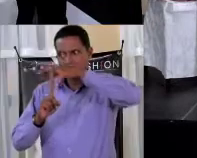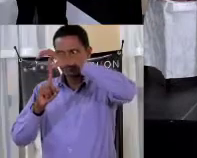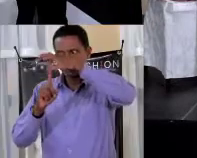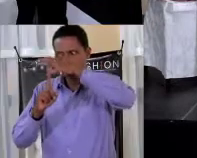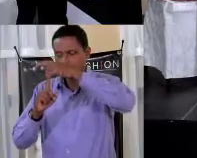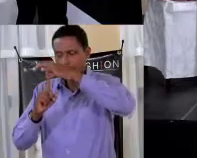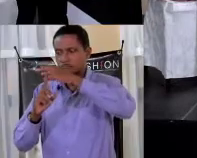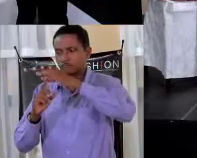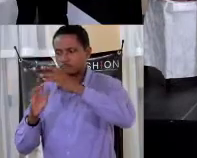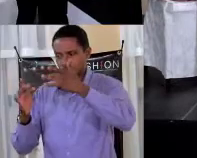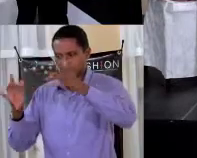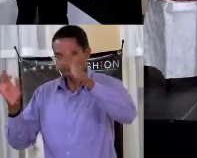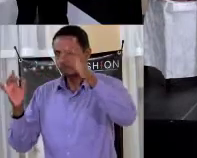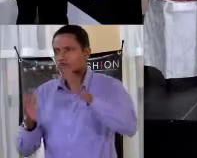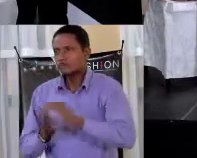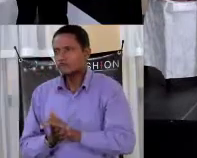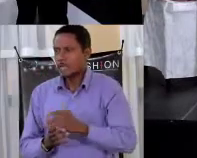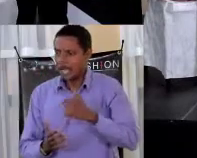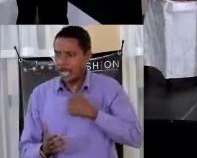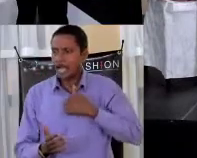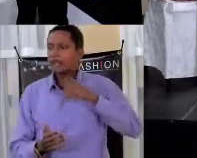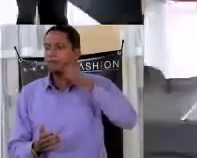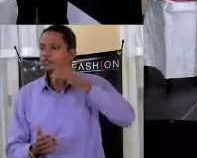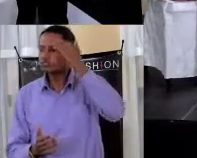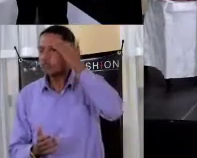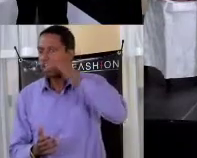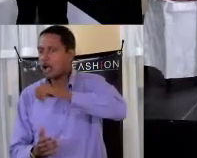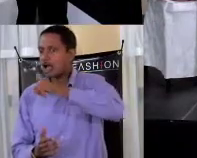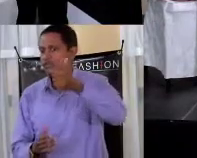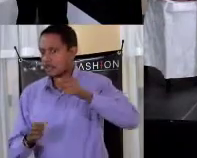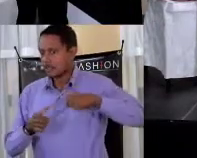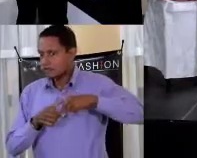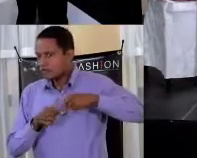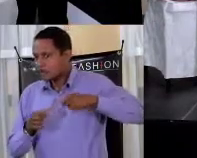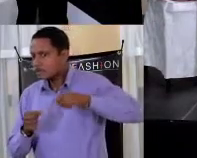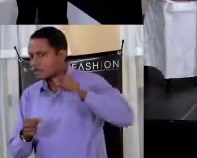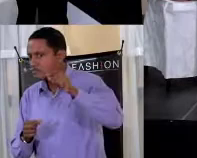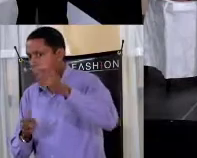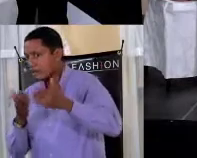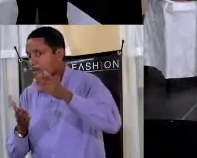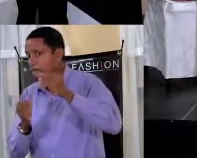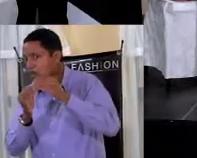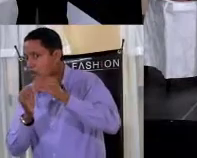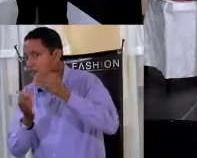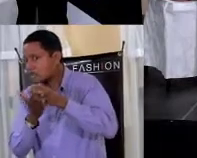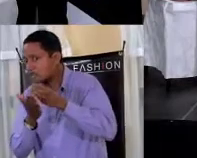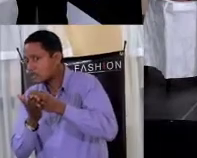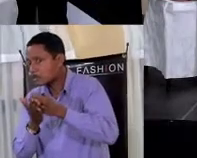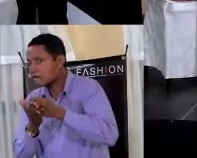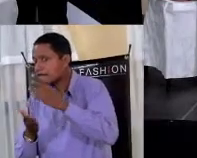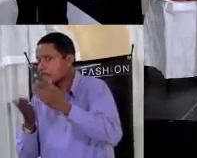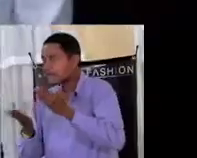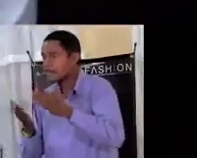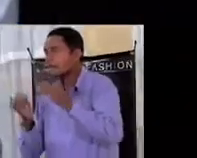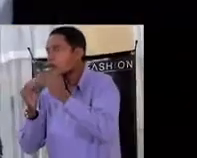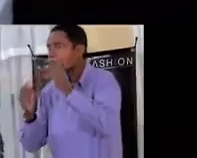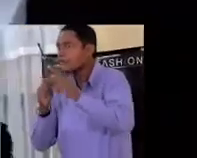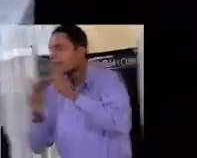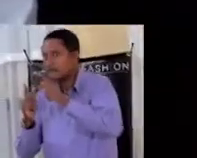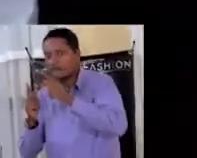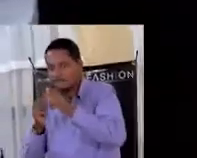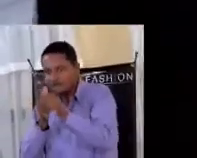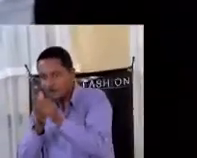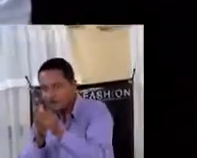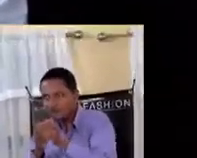I personally need to know what other brands, they may have more money, they may have more social media followers, but I still need to know